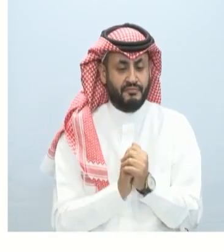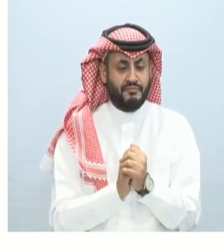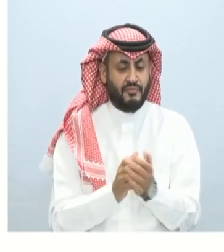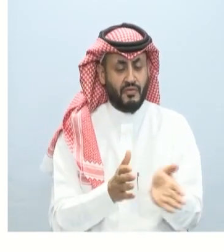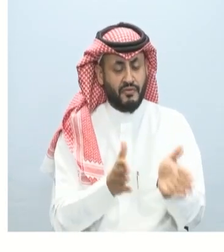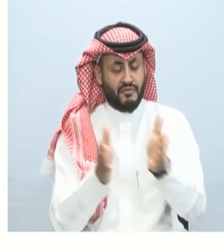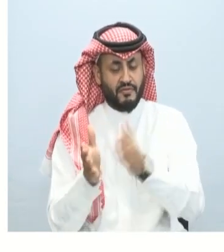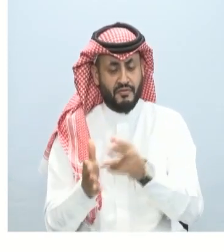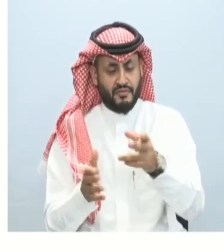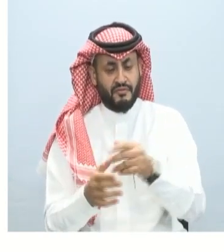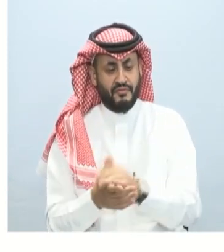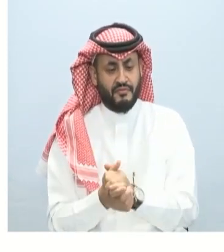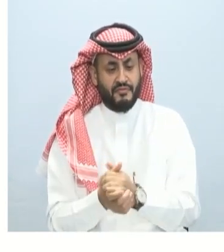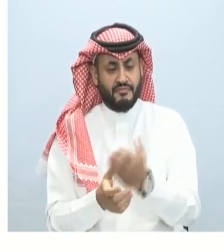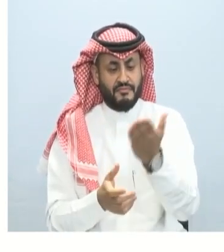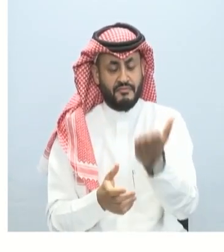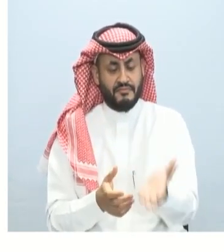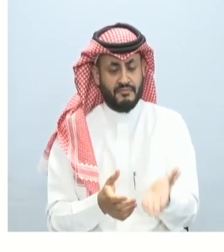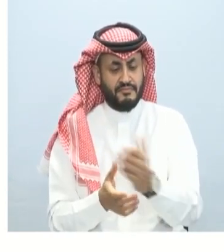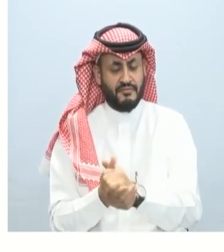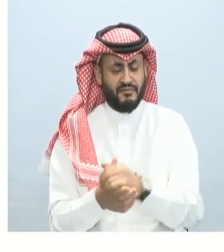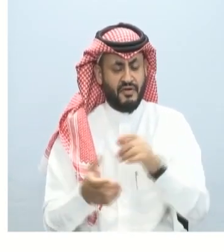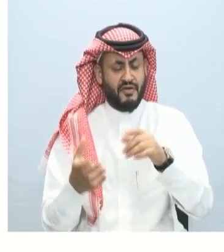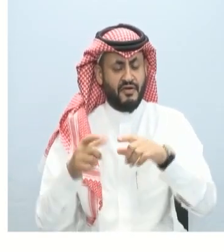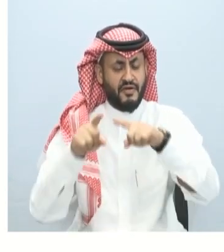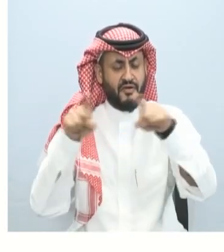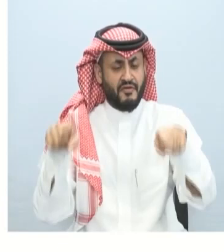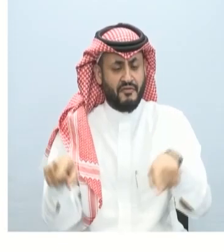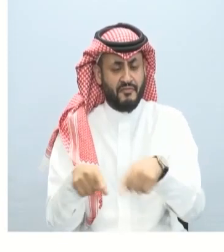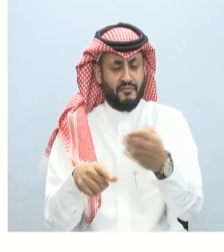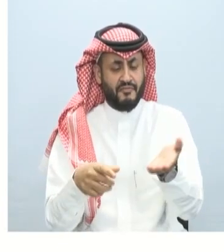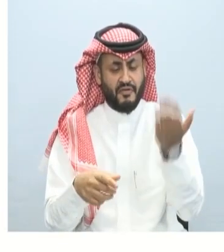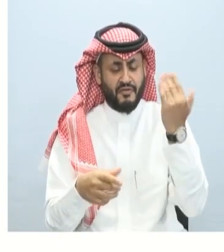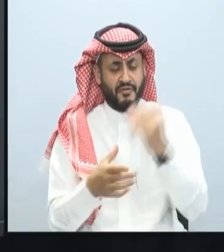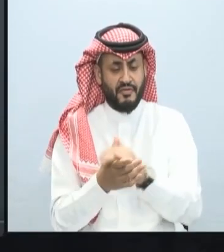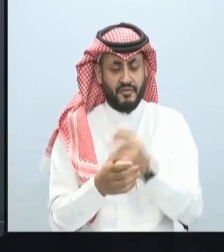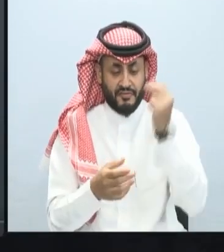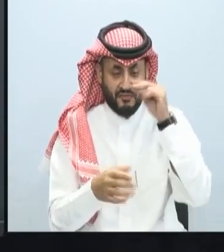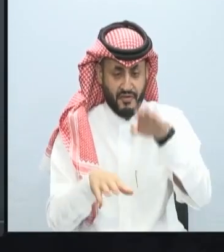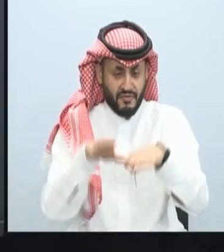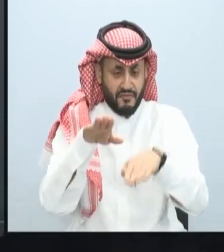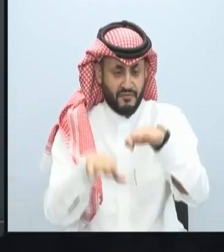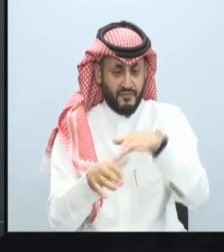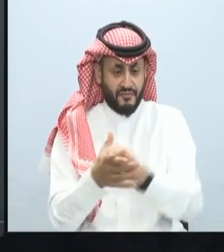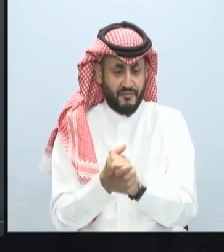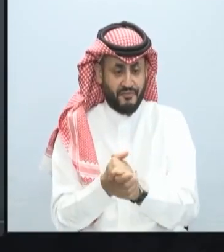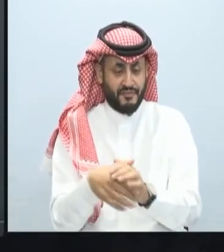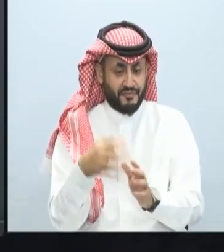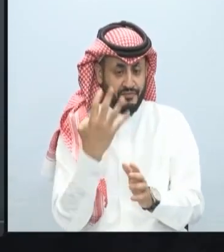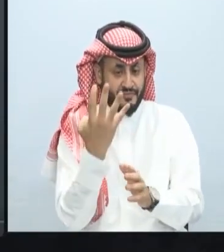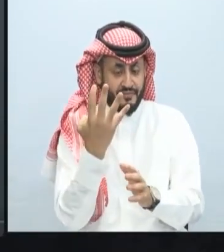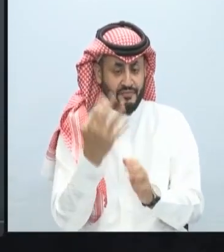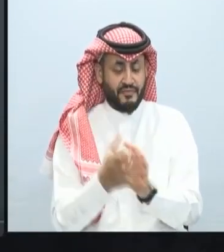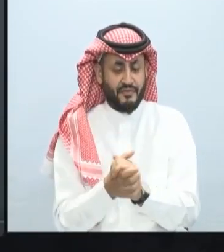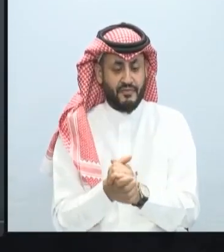Also, if you remember the graph that we also designed in our lesson, and we showed the differences between the four words or the